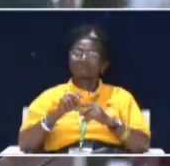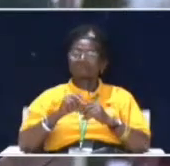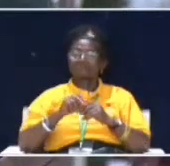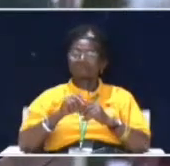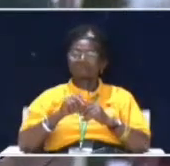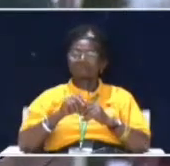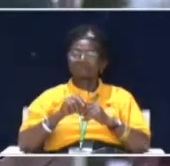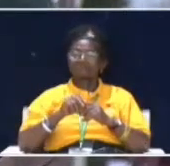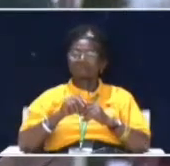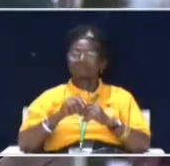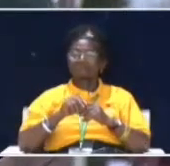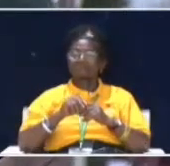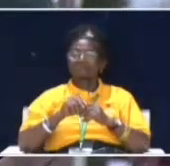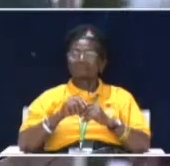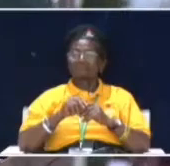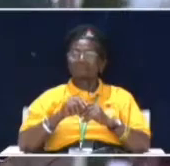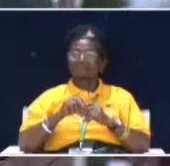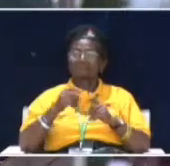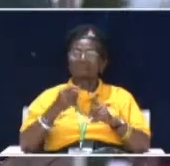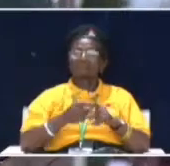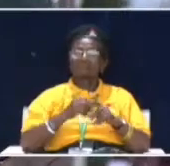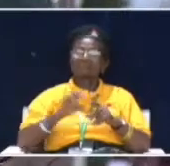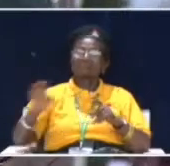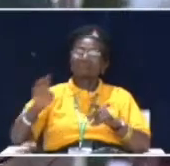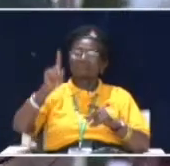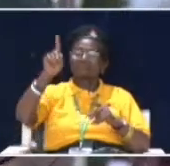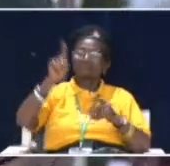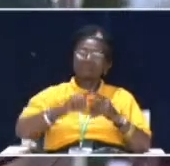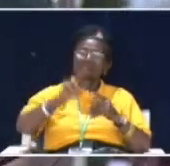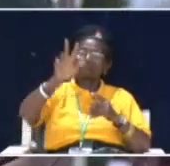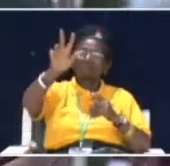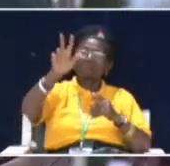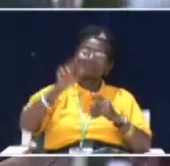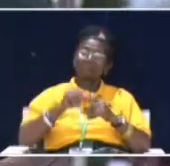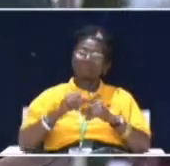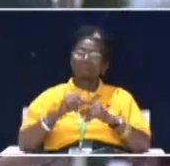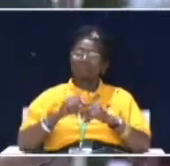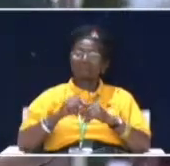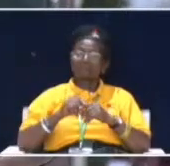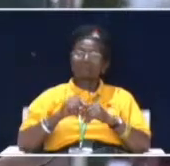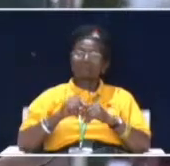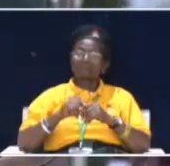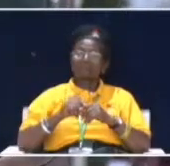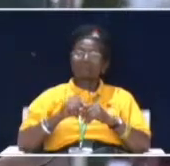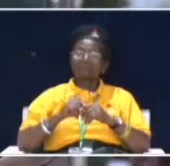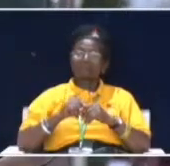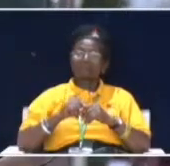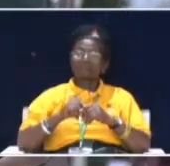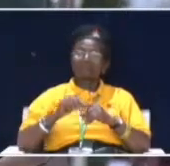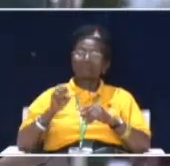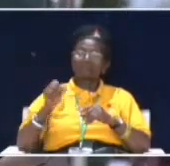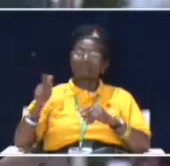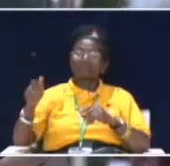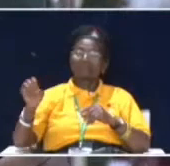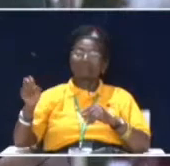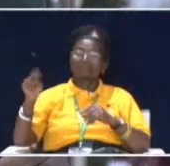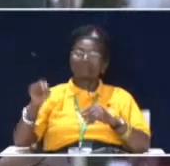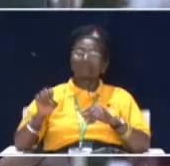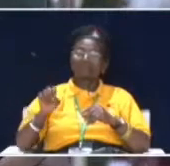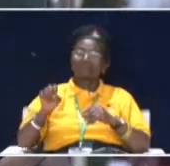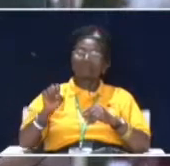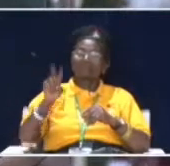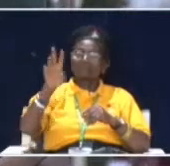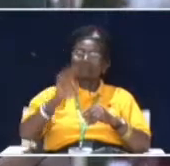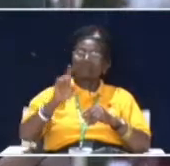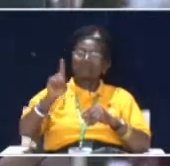12. From verse 1 to 3. Ese kini de iketa. Genesis 12, 1 to 3.